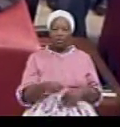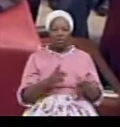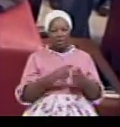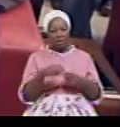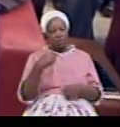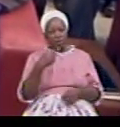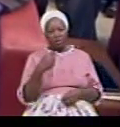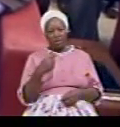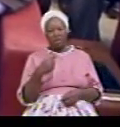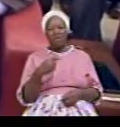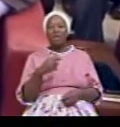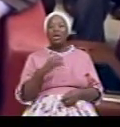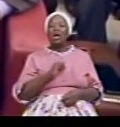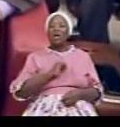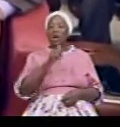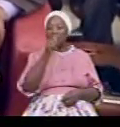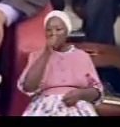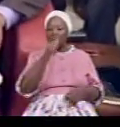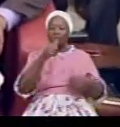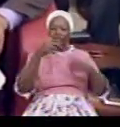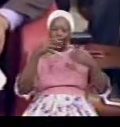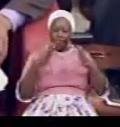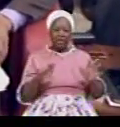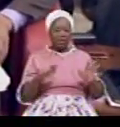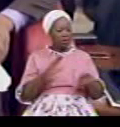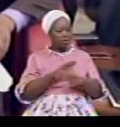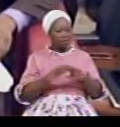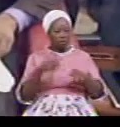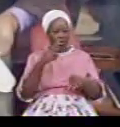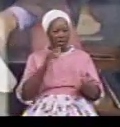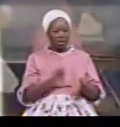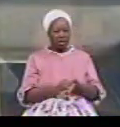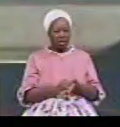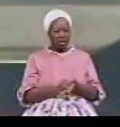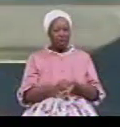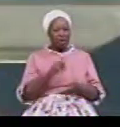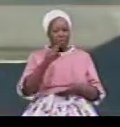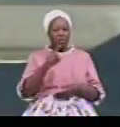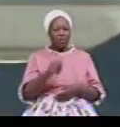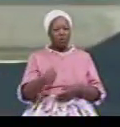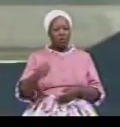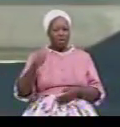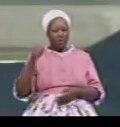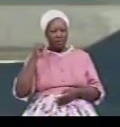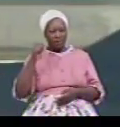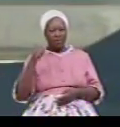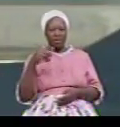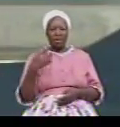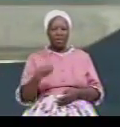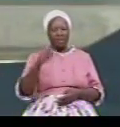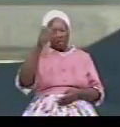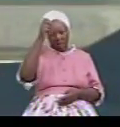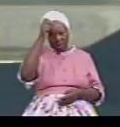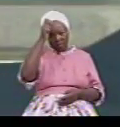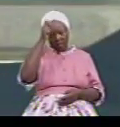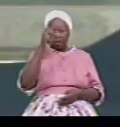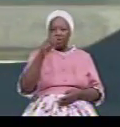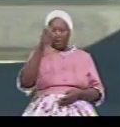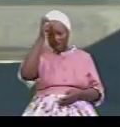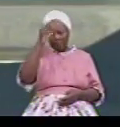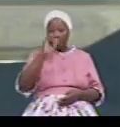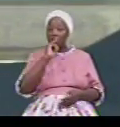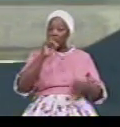I'm gone. Don't say that. Resist the devil. He's strong. You